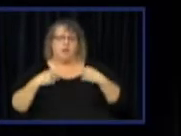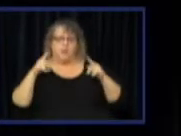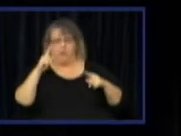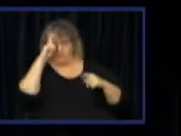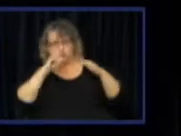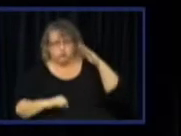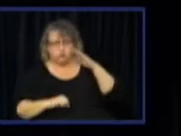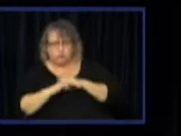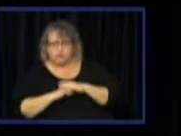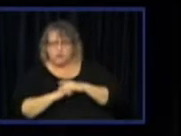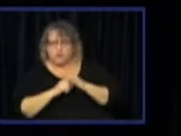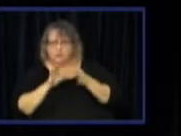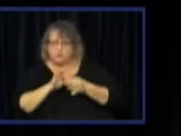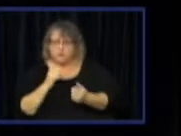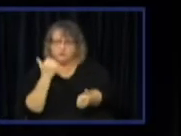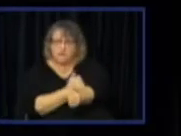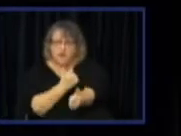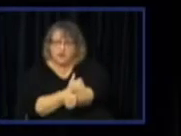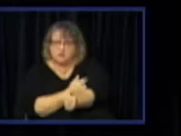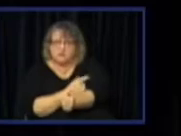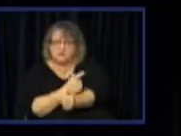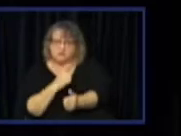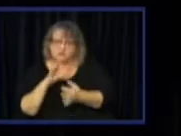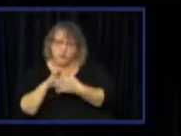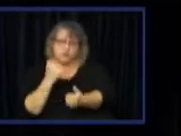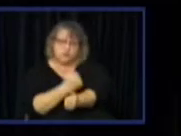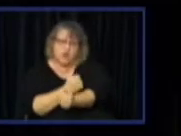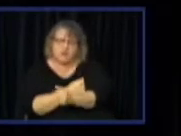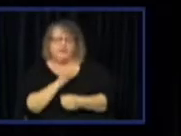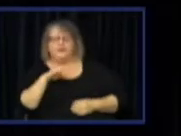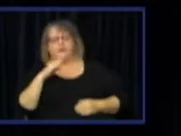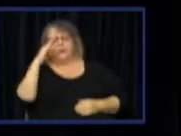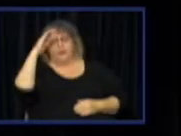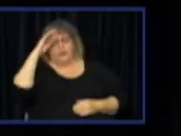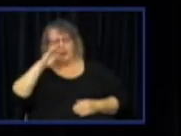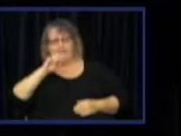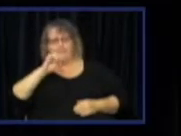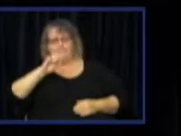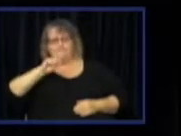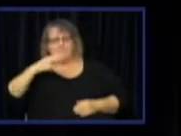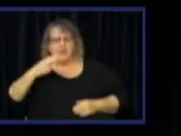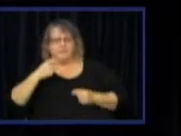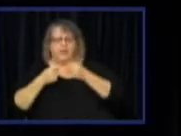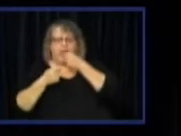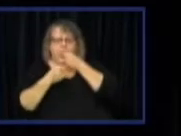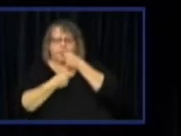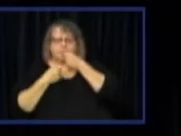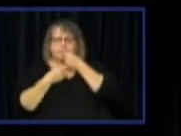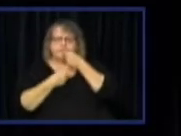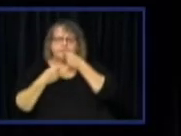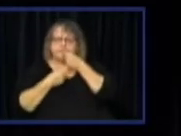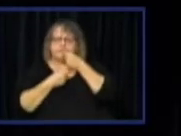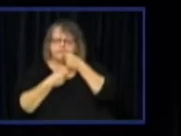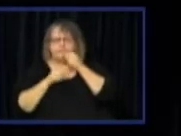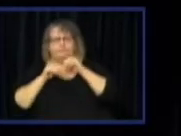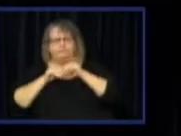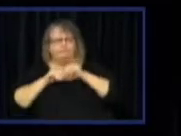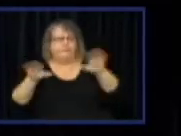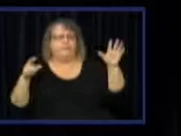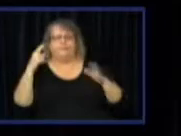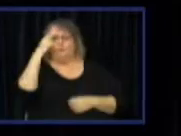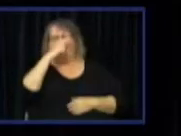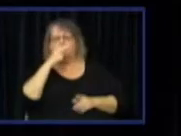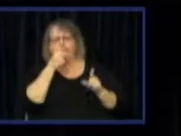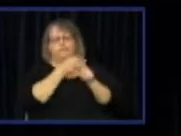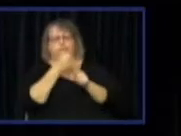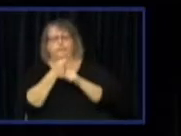have strokes, is it always because of drug abuse? In particular, methamphetamine or ice is a prevalent drug in Hawaii.